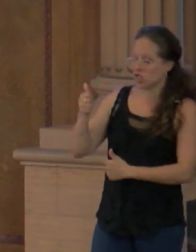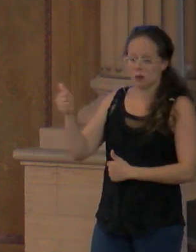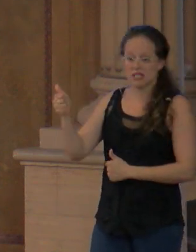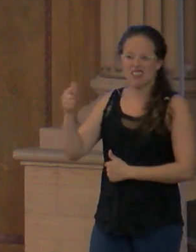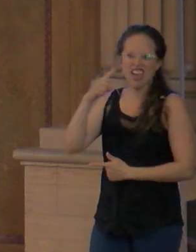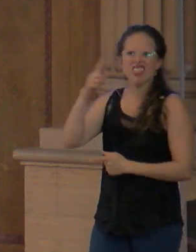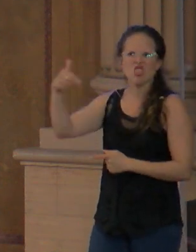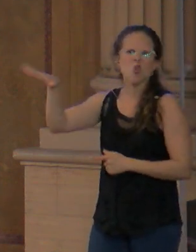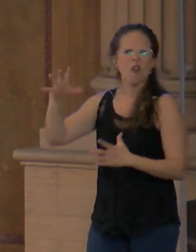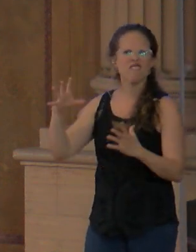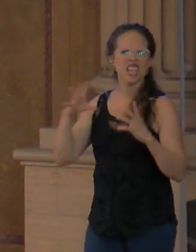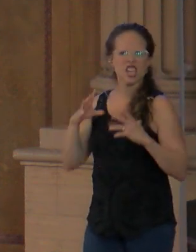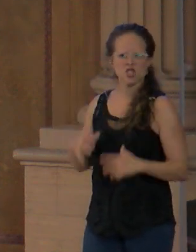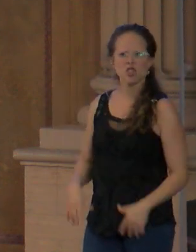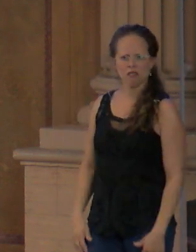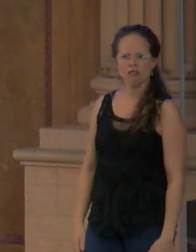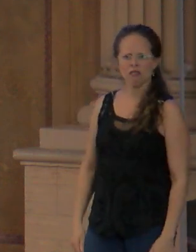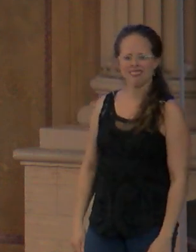lake instead.